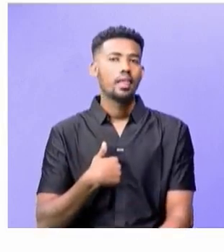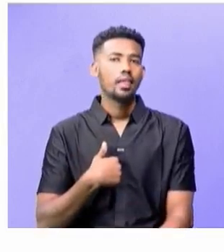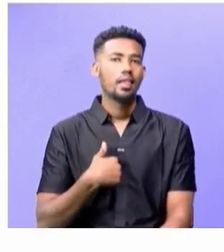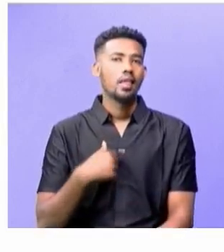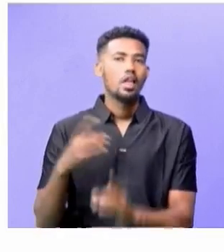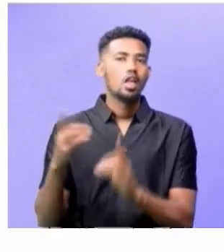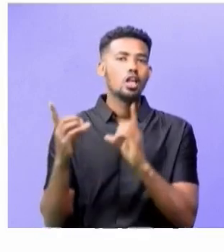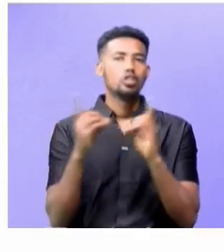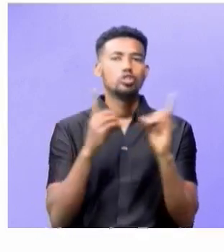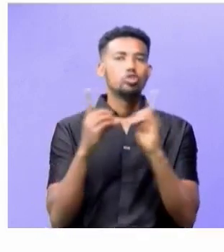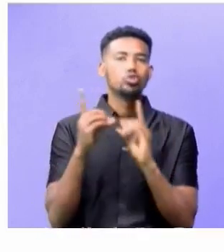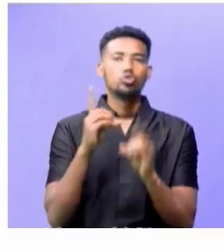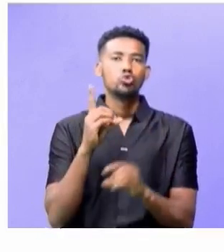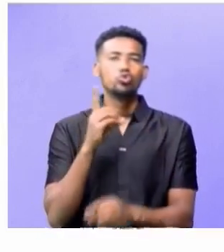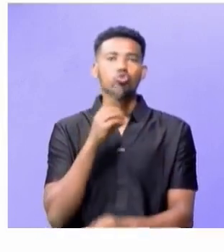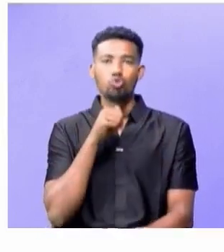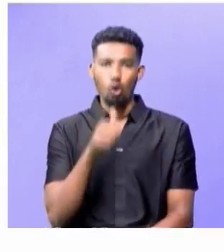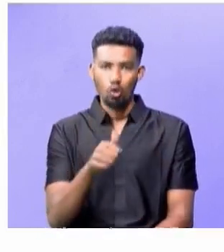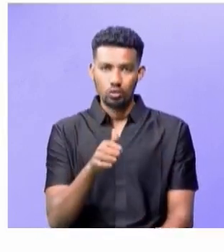not